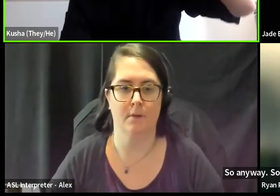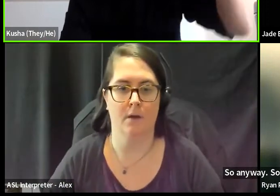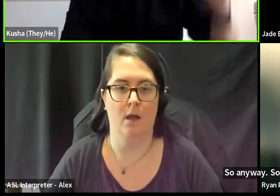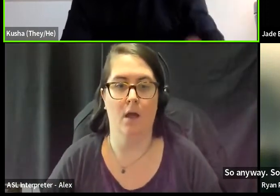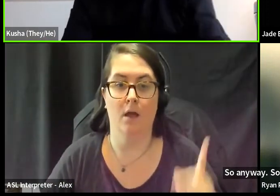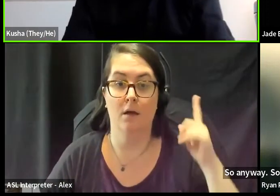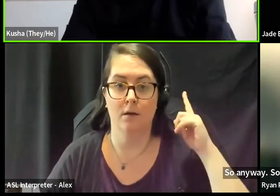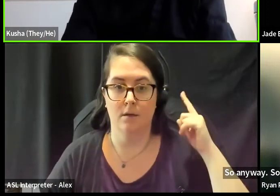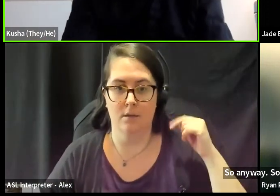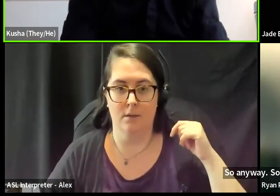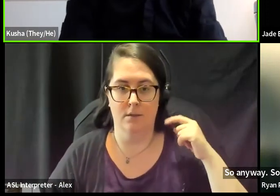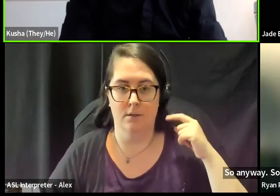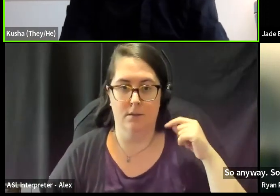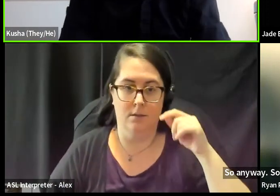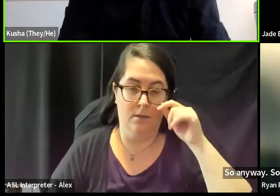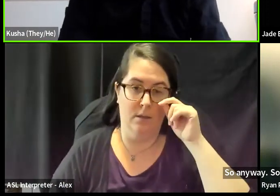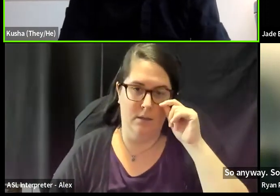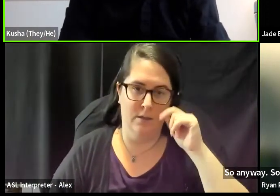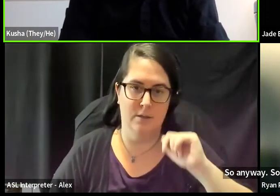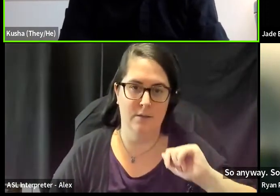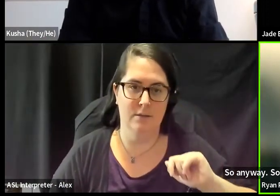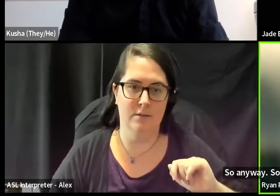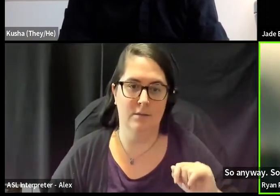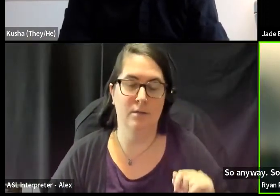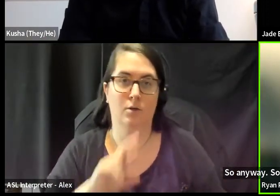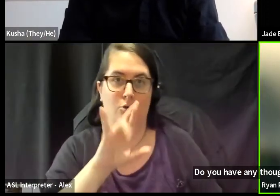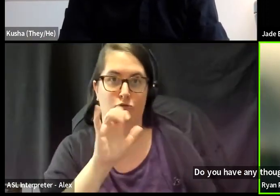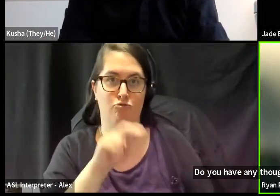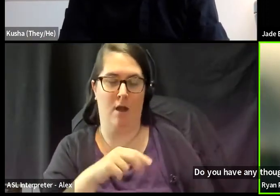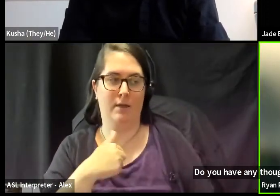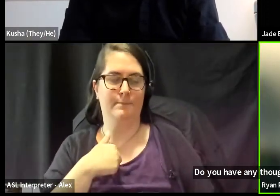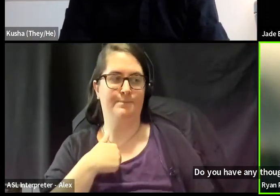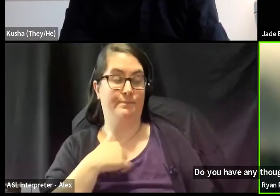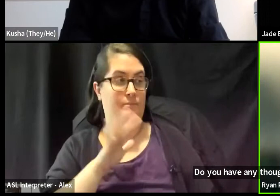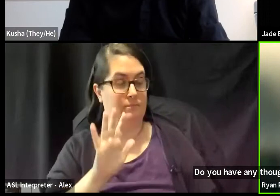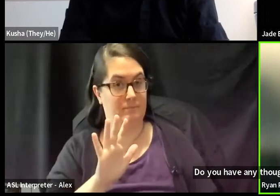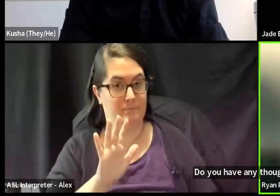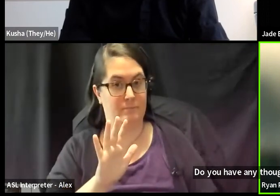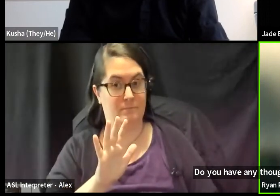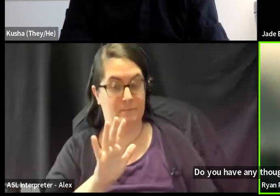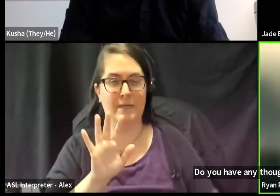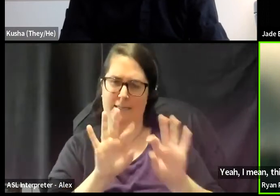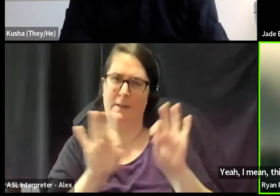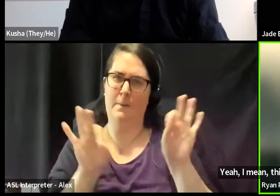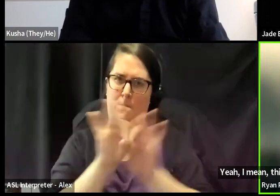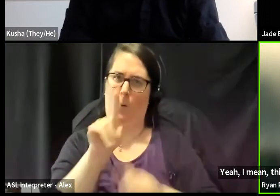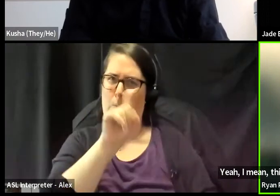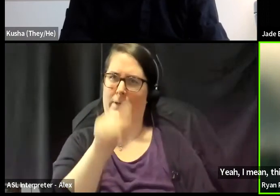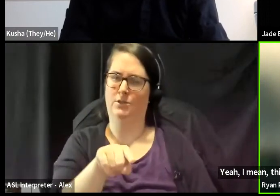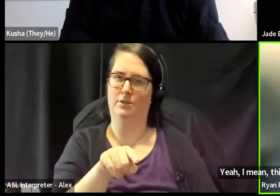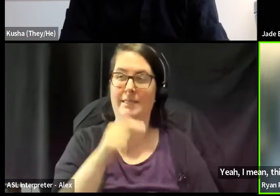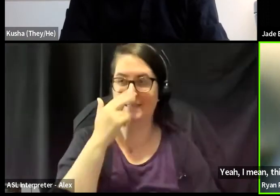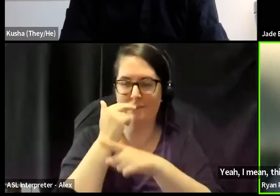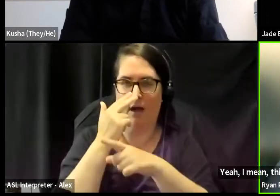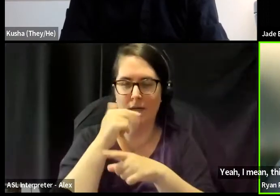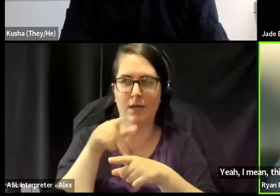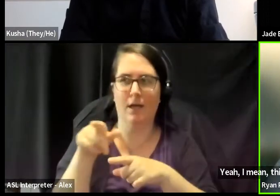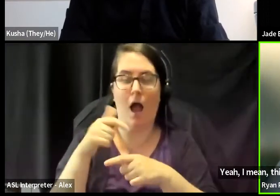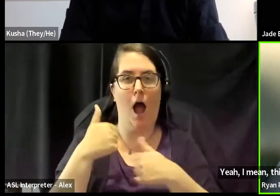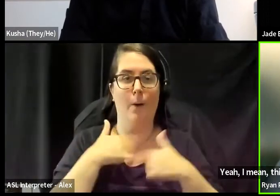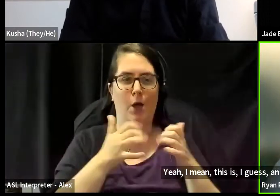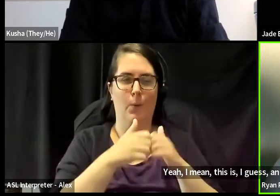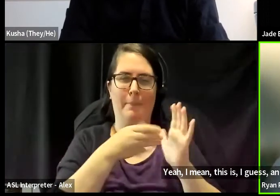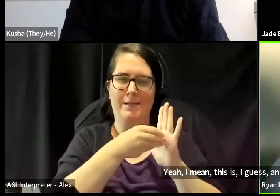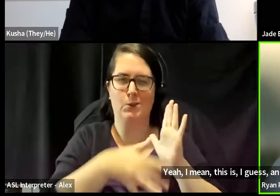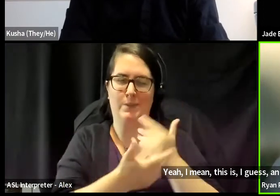do you have any thoughts on that? Yeah, I mean, this is, I guess, an important question. It's funny that you asked. I was literally talking to my students about